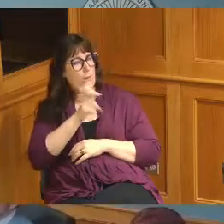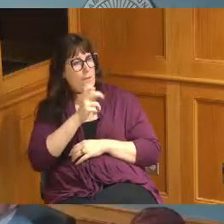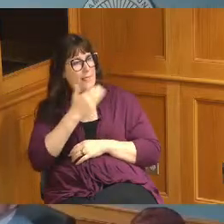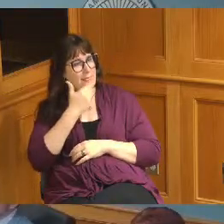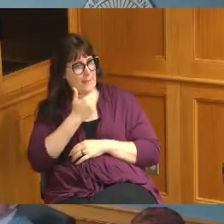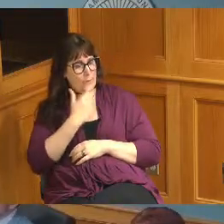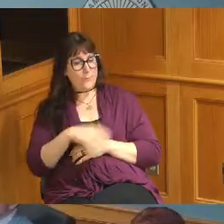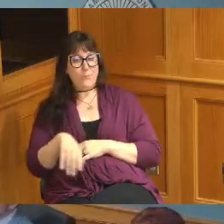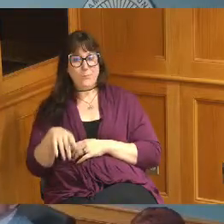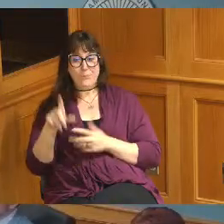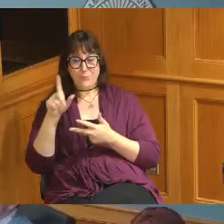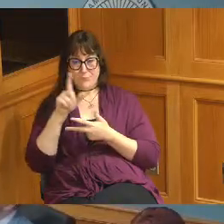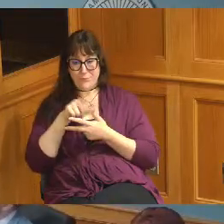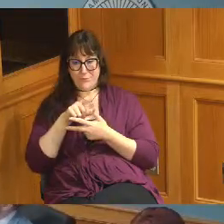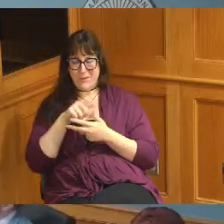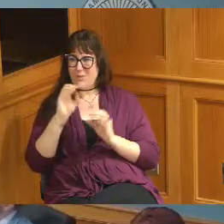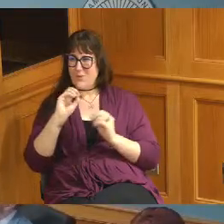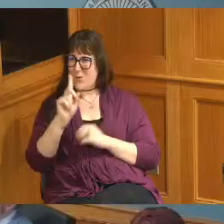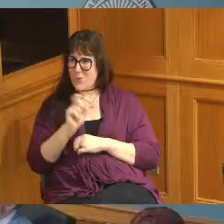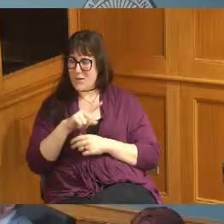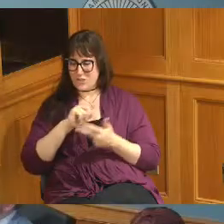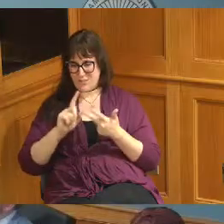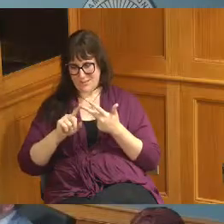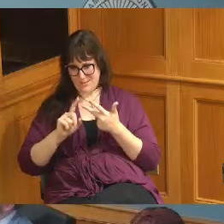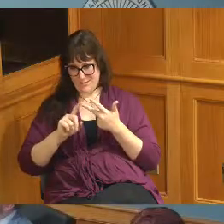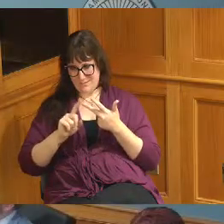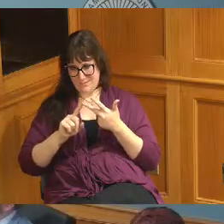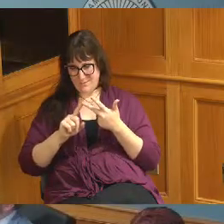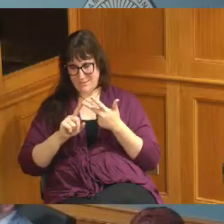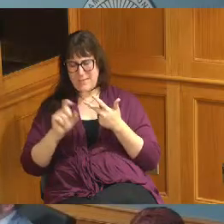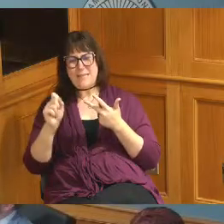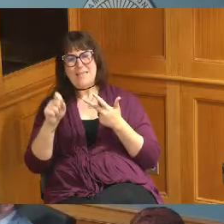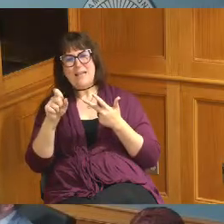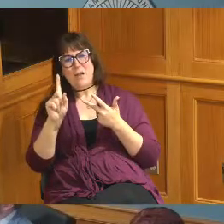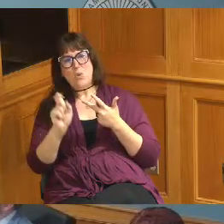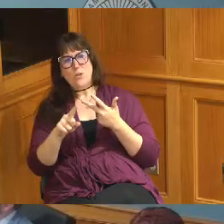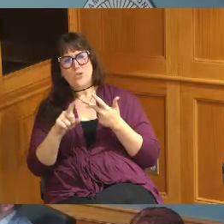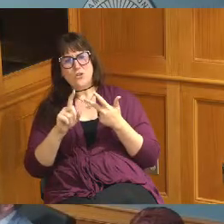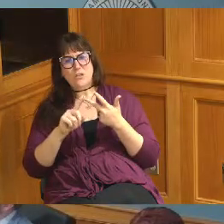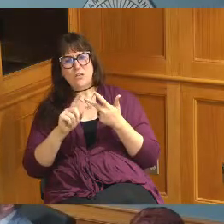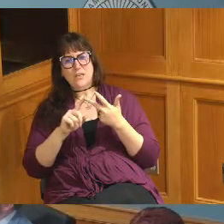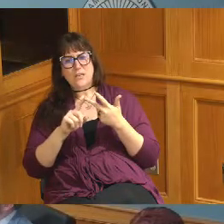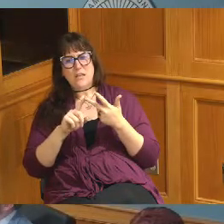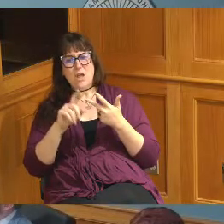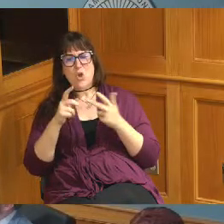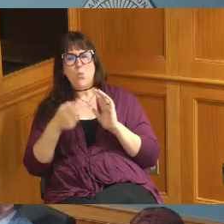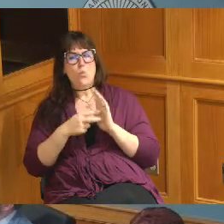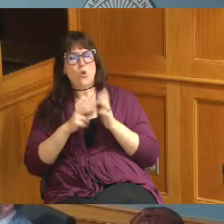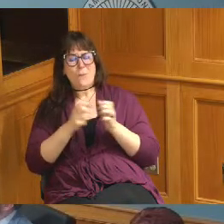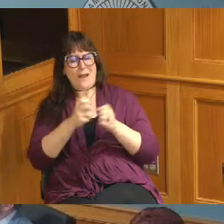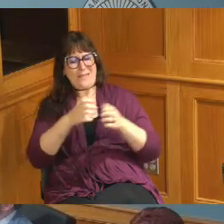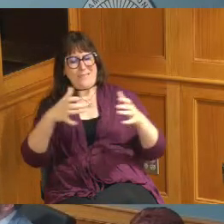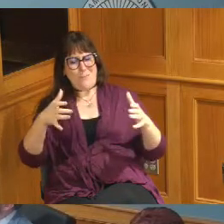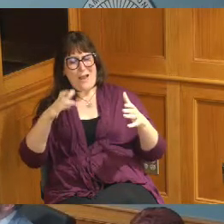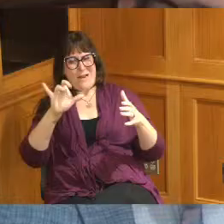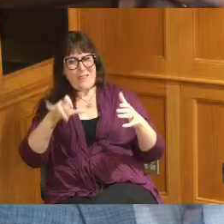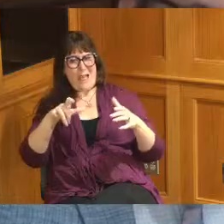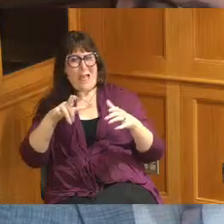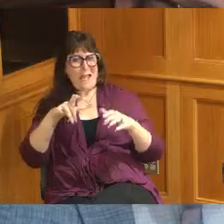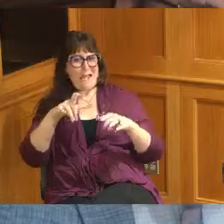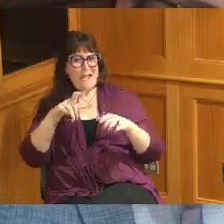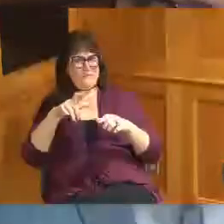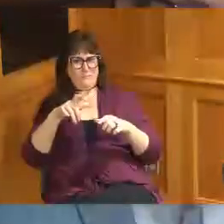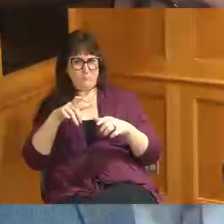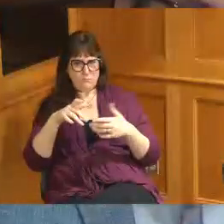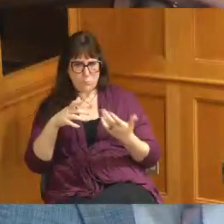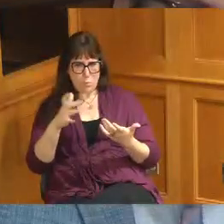thank you. Commissioner Summer Dumas? No questions. Commissioner Reese? Yeah, I have a question. Expanded scope, what are we expanding? We wanted